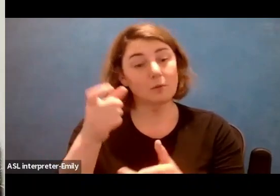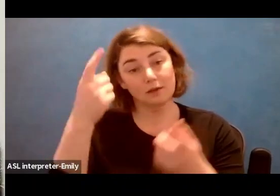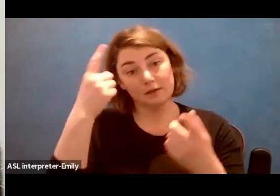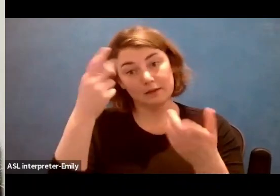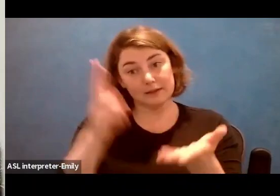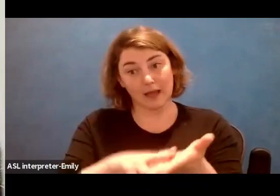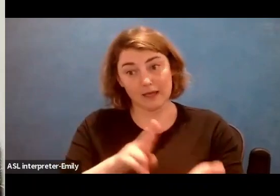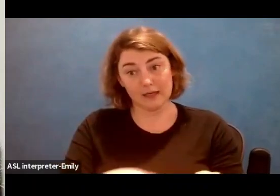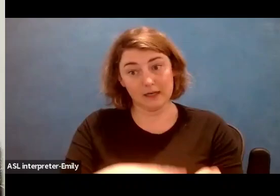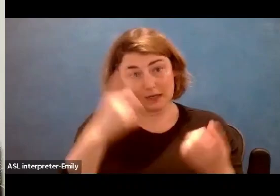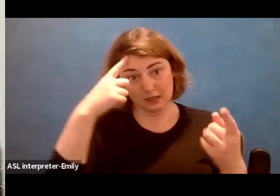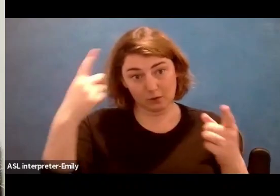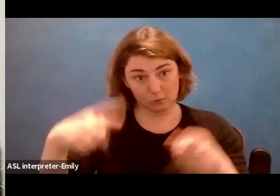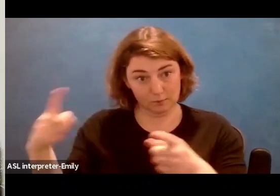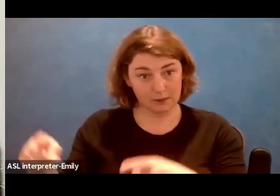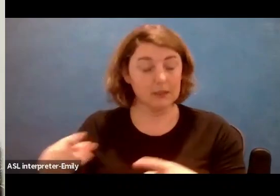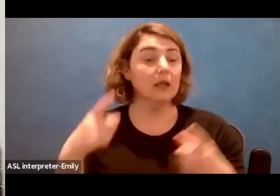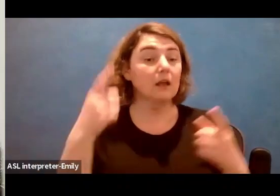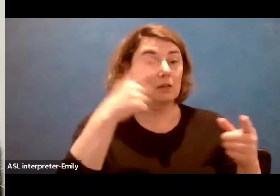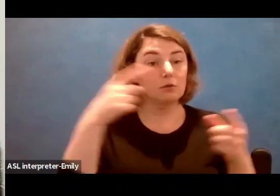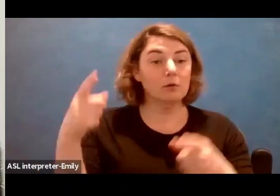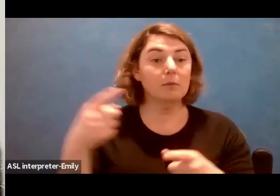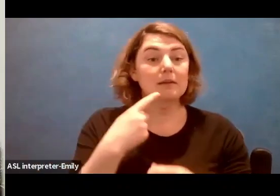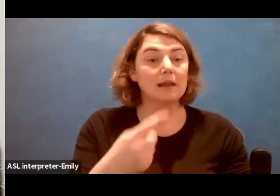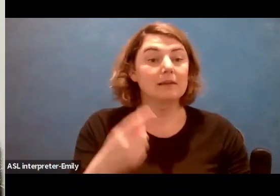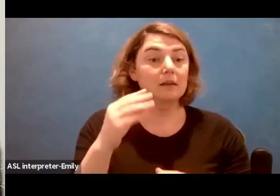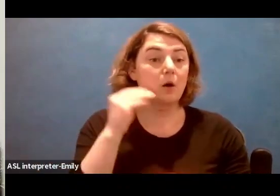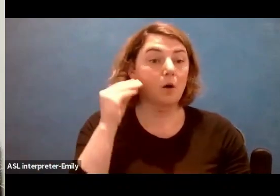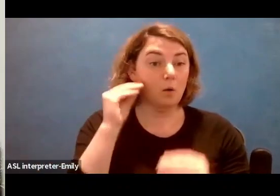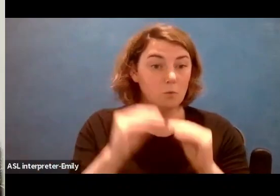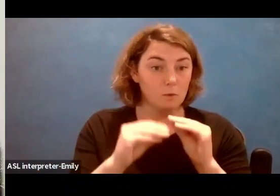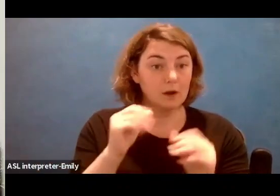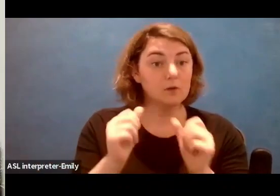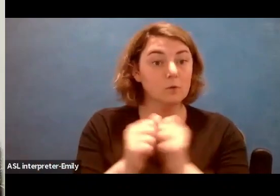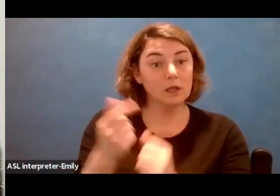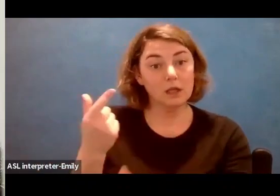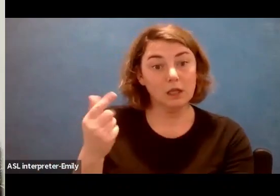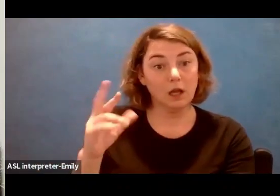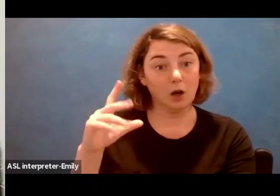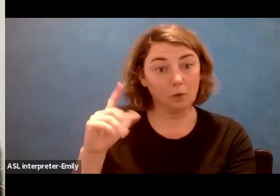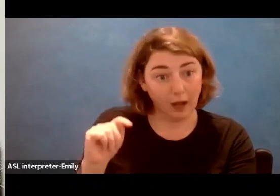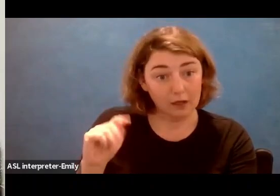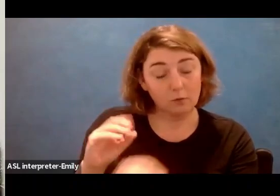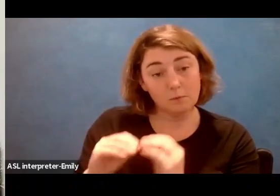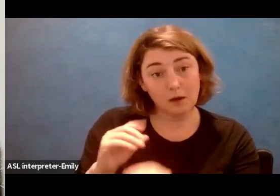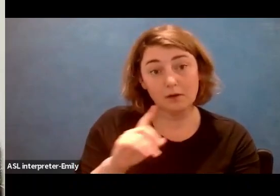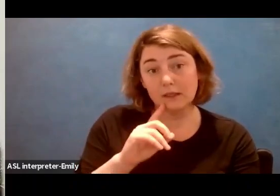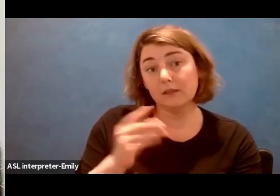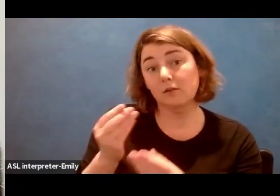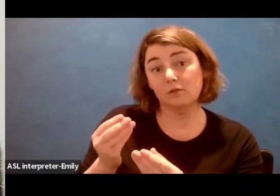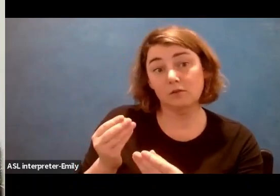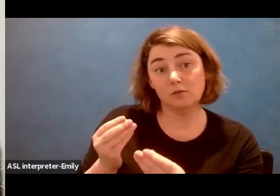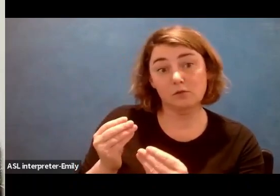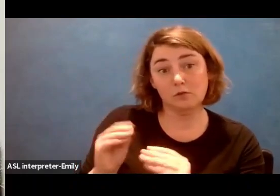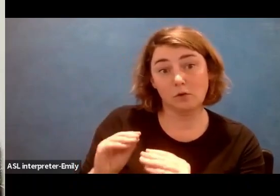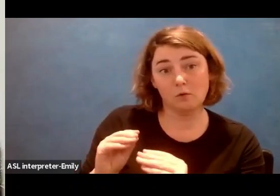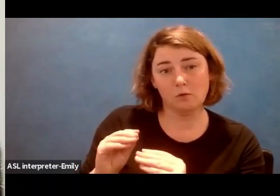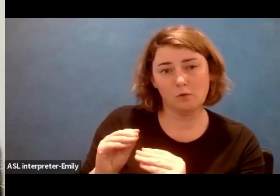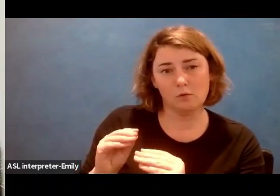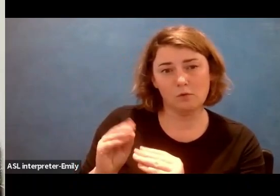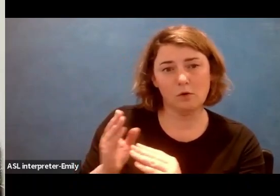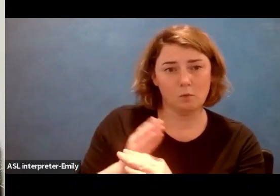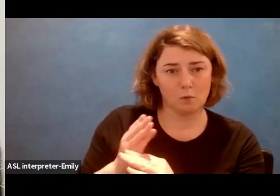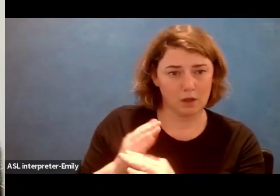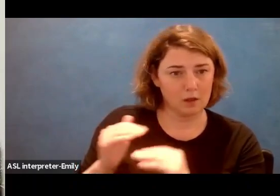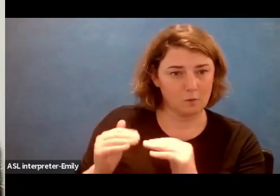agreement. The agreement states that the home repairs with grant funds is sold within 3 years of signing